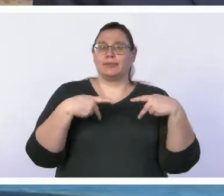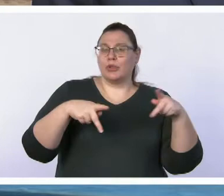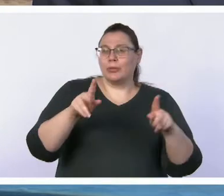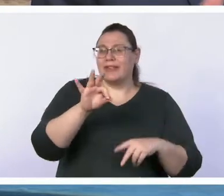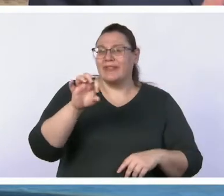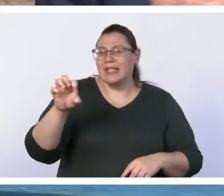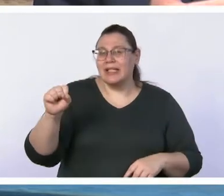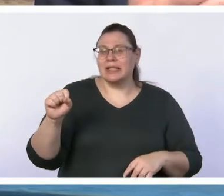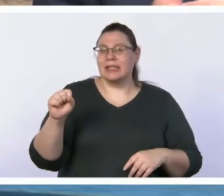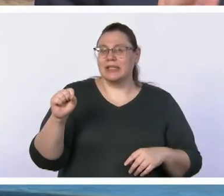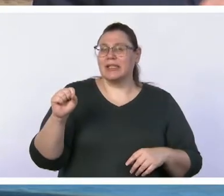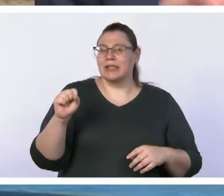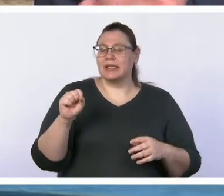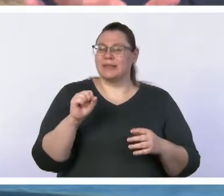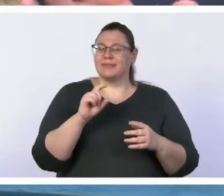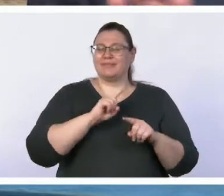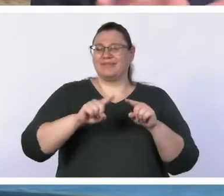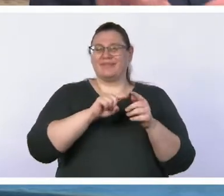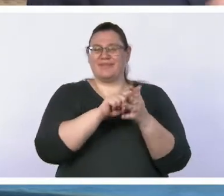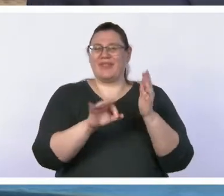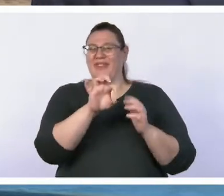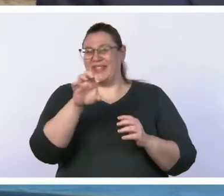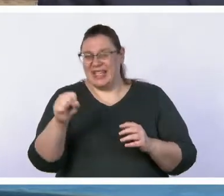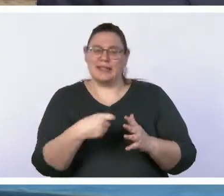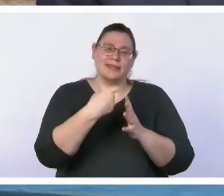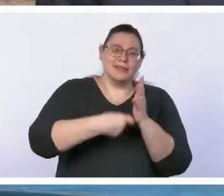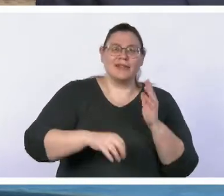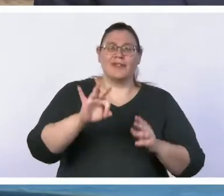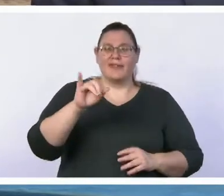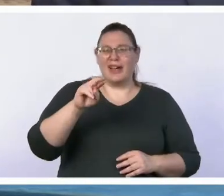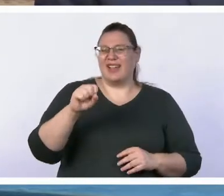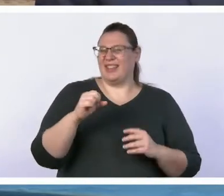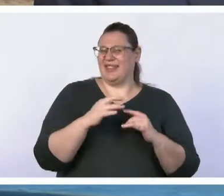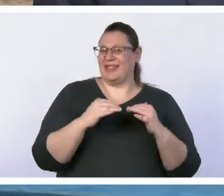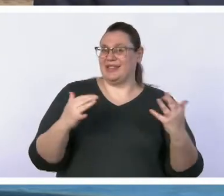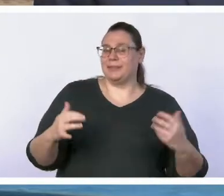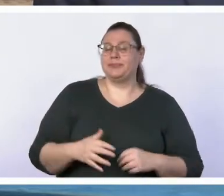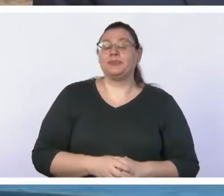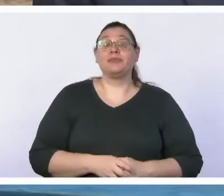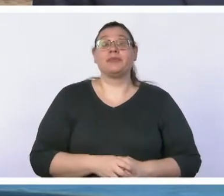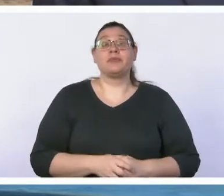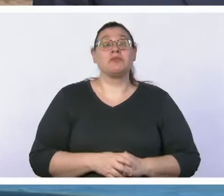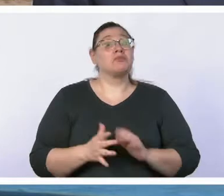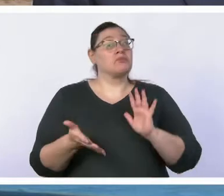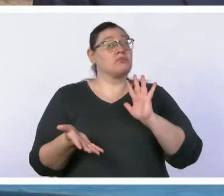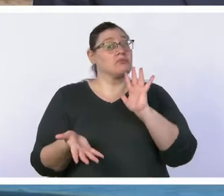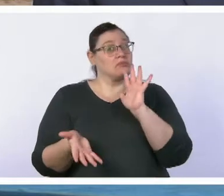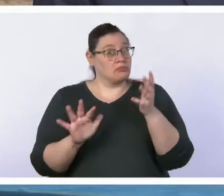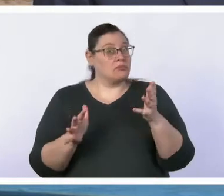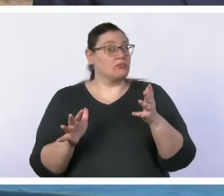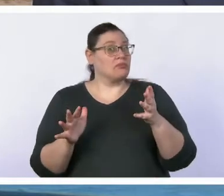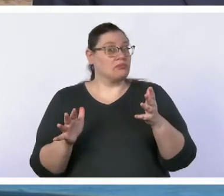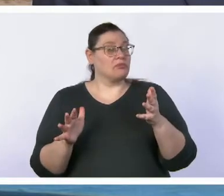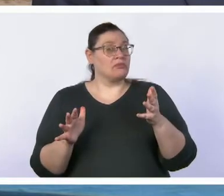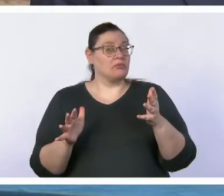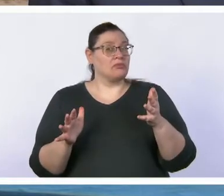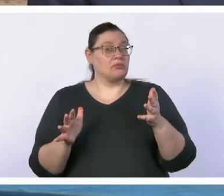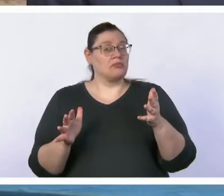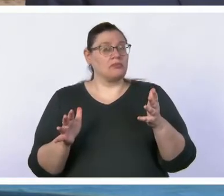fees and all of the fees and fines kind of things as well. And then to some extent, we of course get